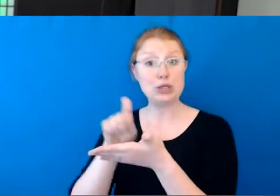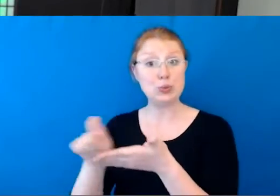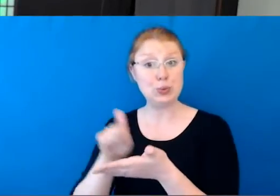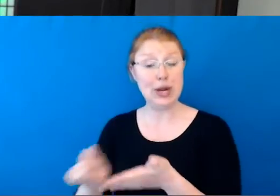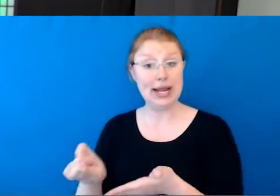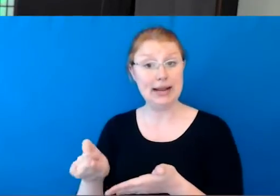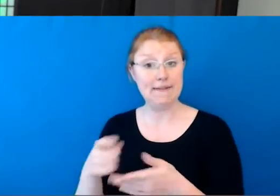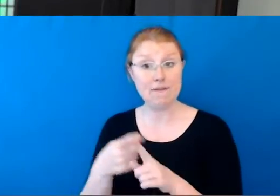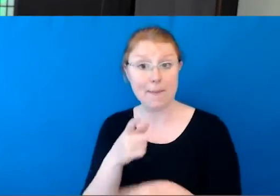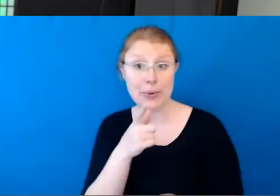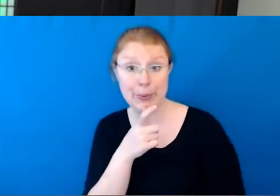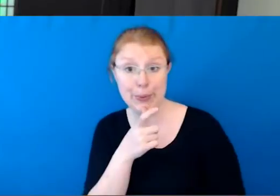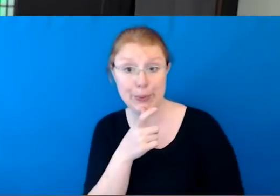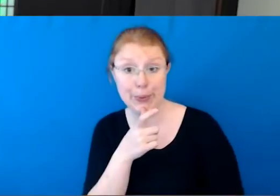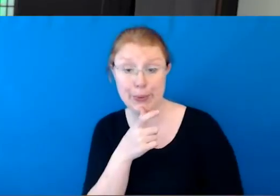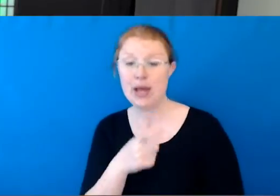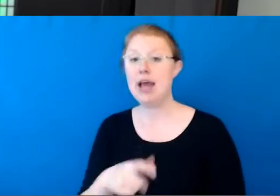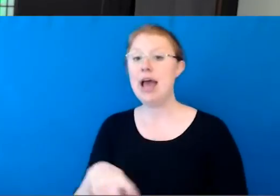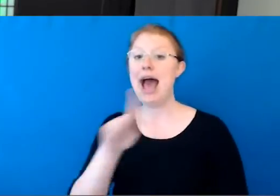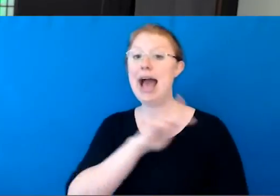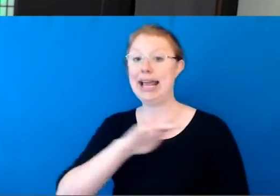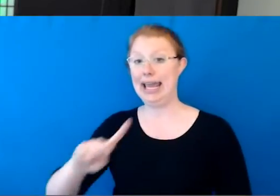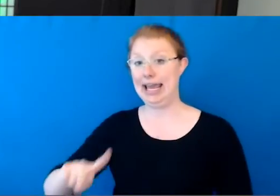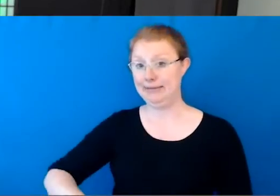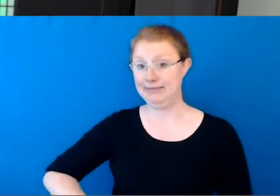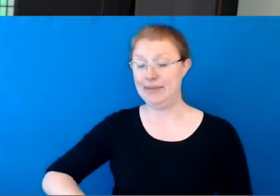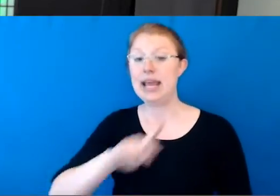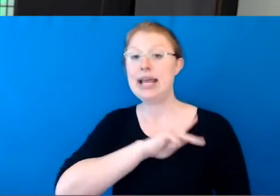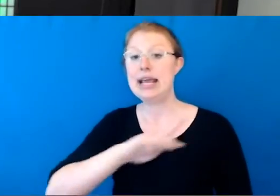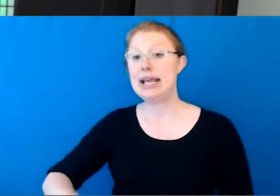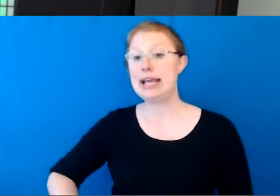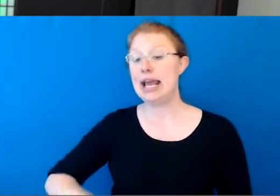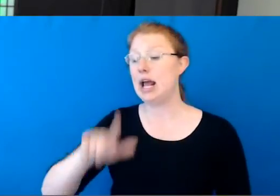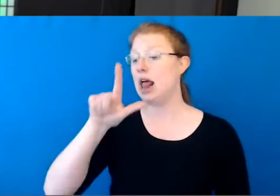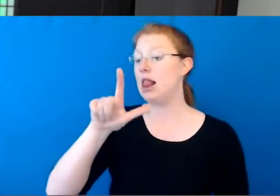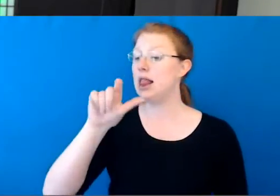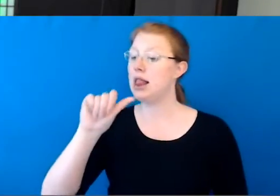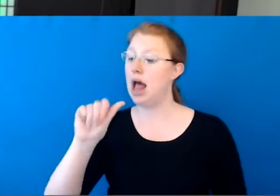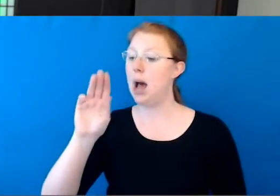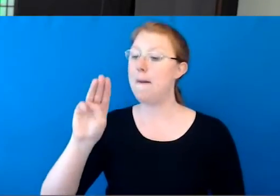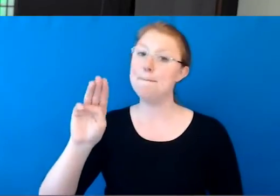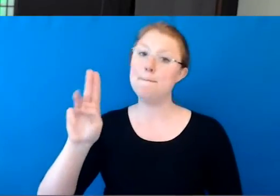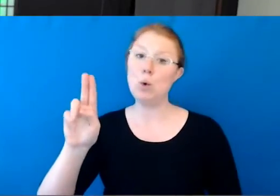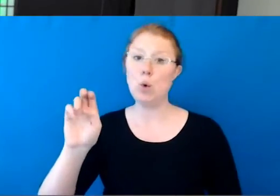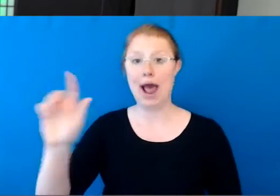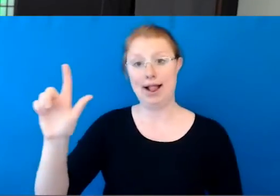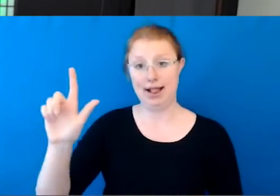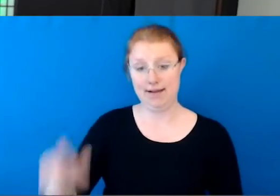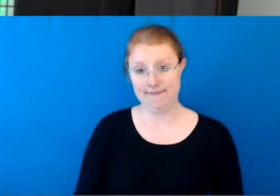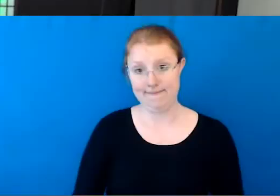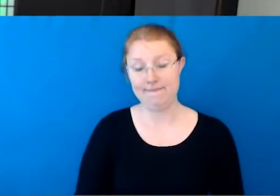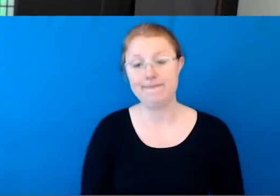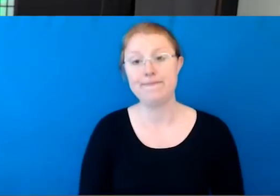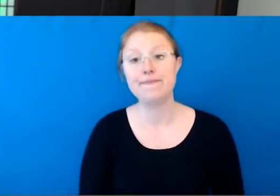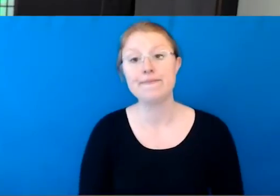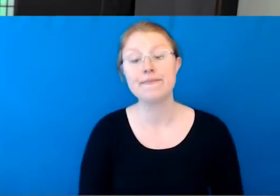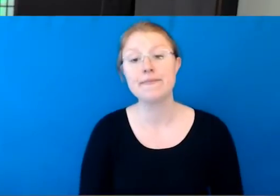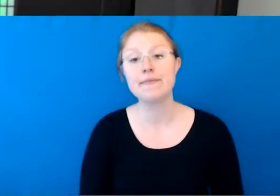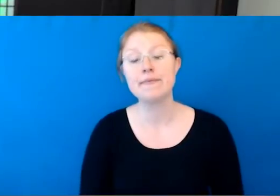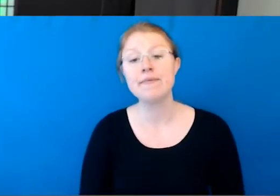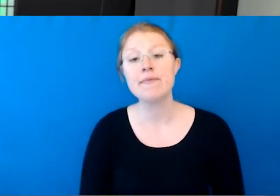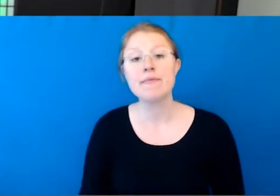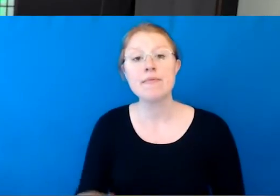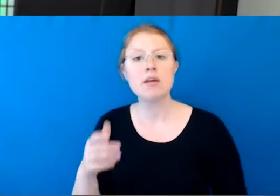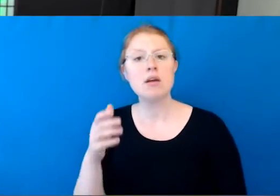king, King Lemuel, or Lemuel. I'm not exactly sure how to pronounce it. We don't really have any